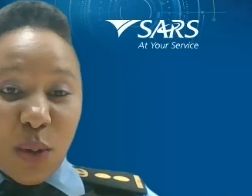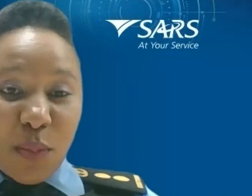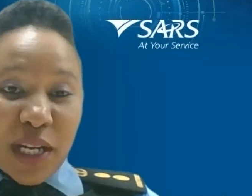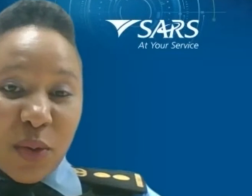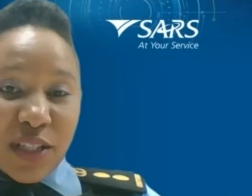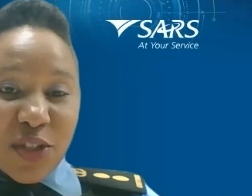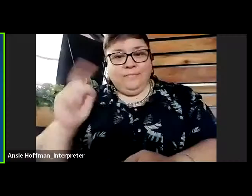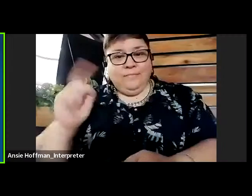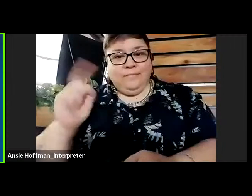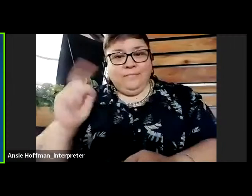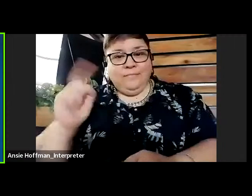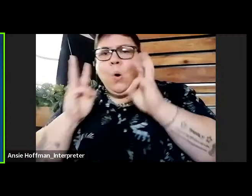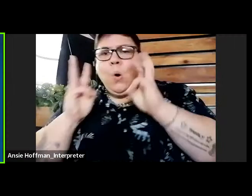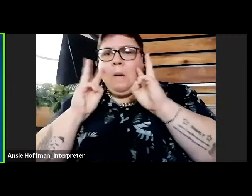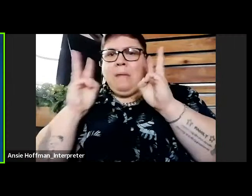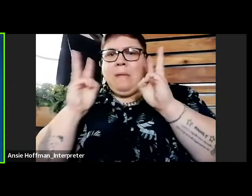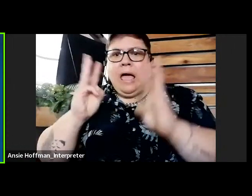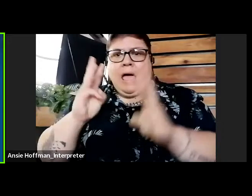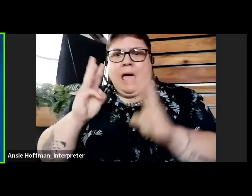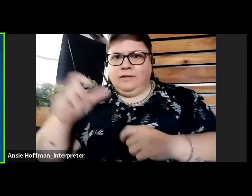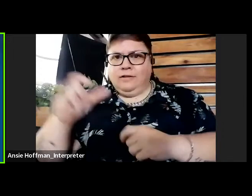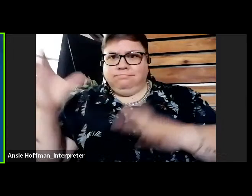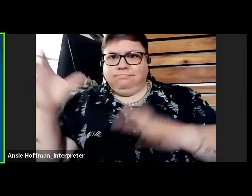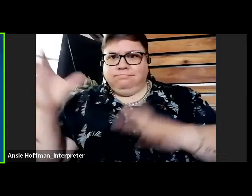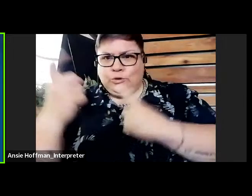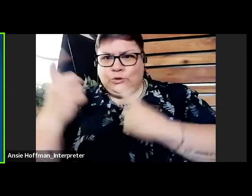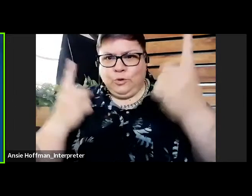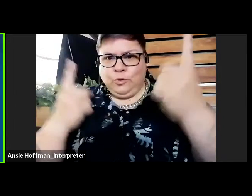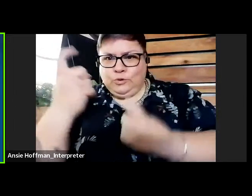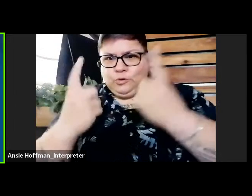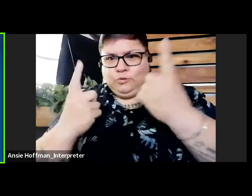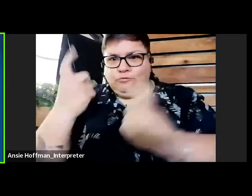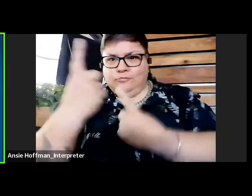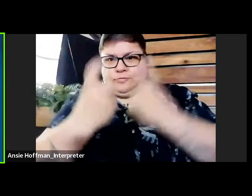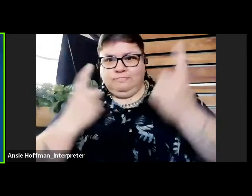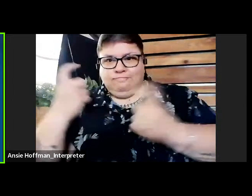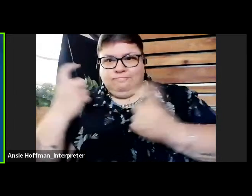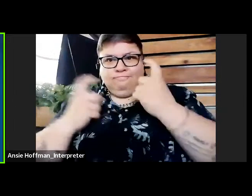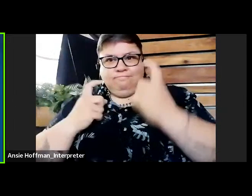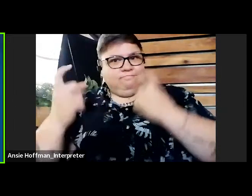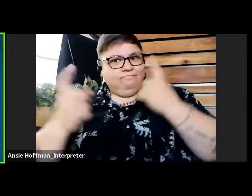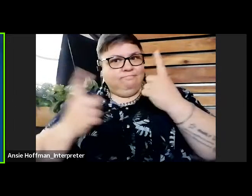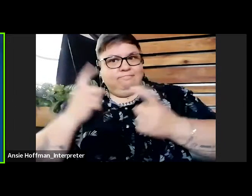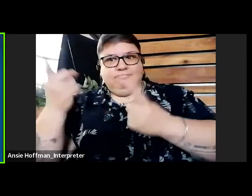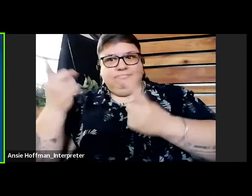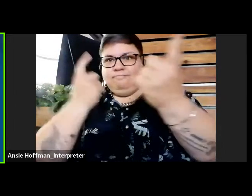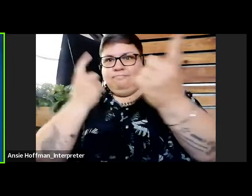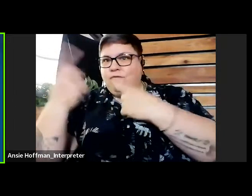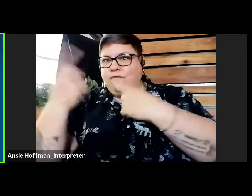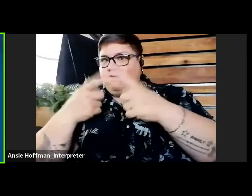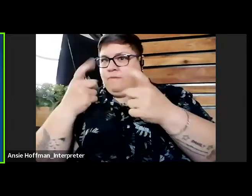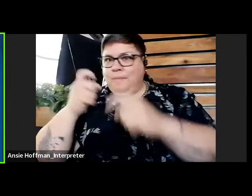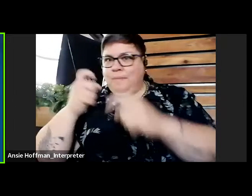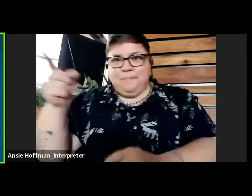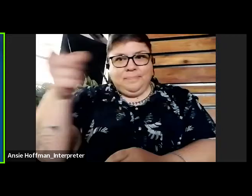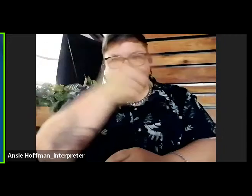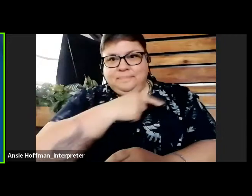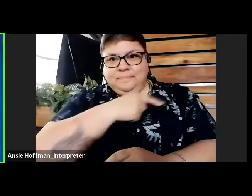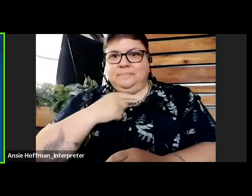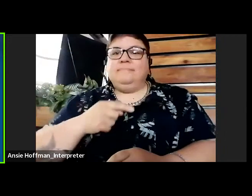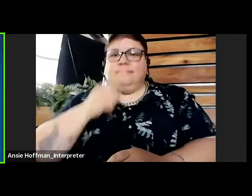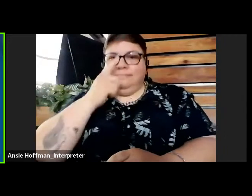seen so many questions come through from our clients and from our stakeholders. It is really, really,